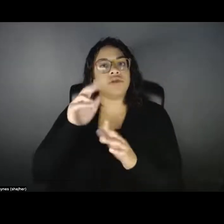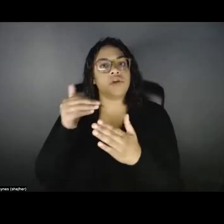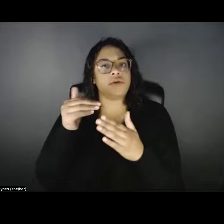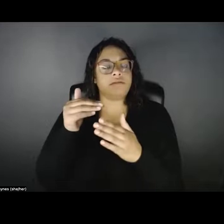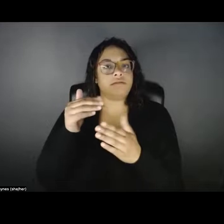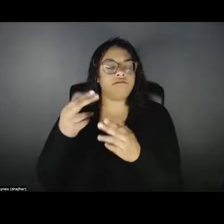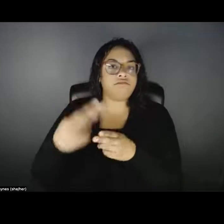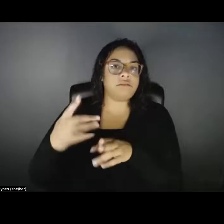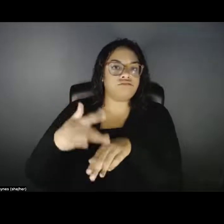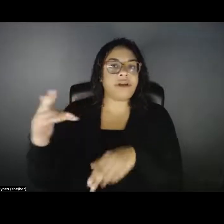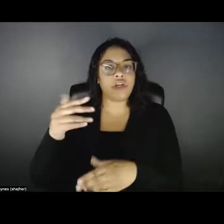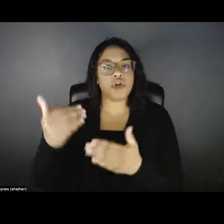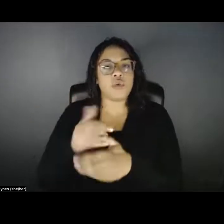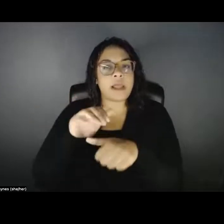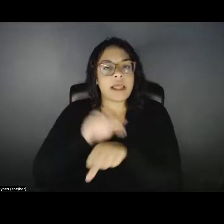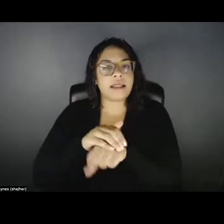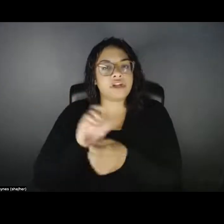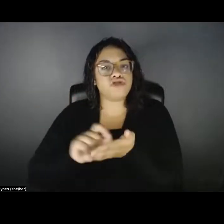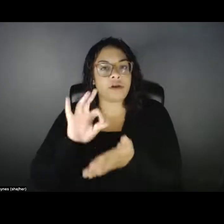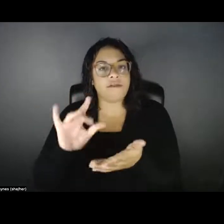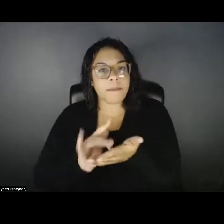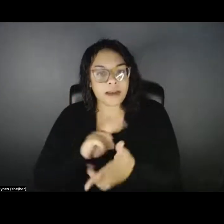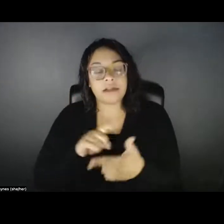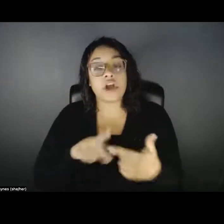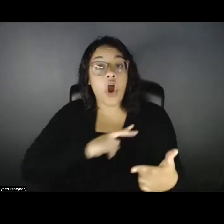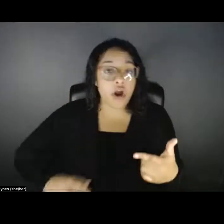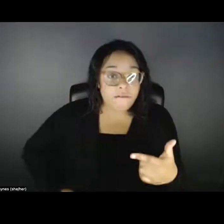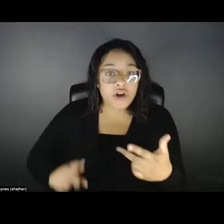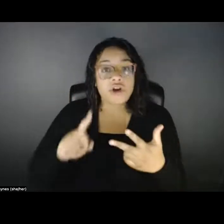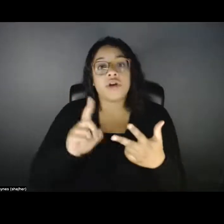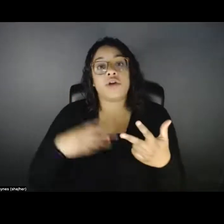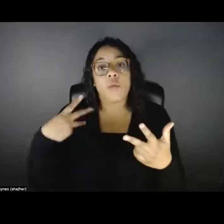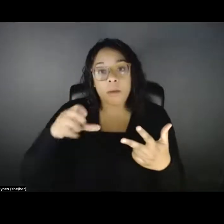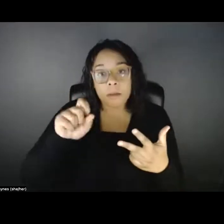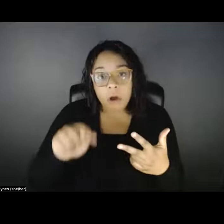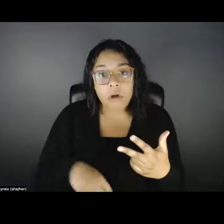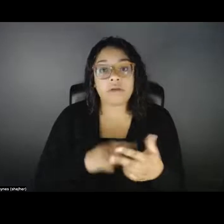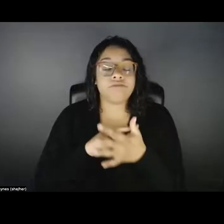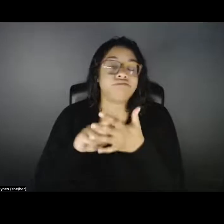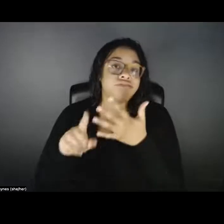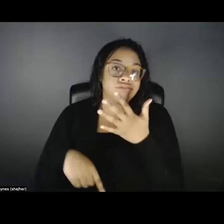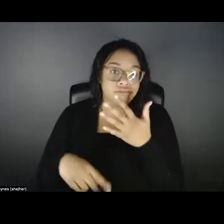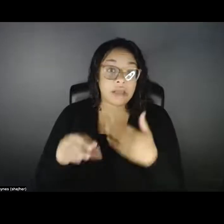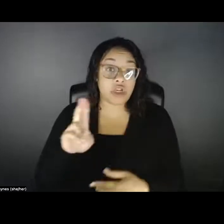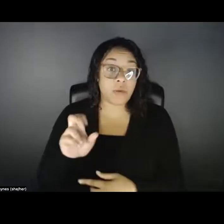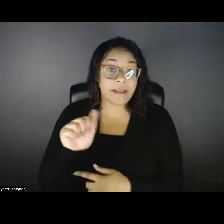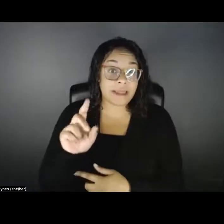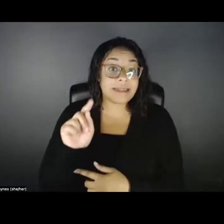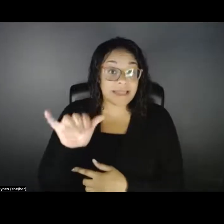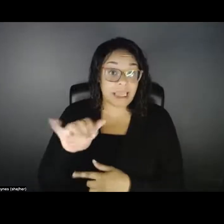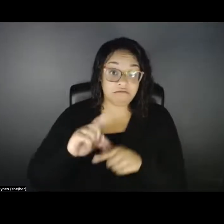Medicine, Harvard Business Review, Washington Post, NBC Think, and USA Today on these